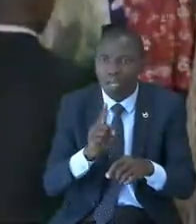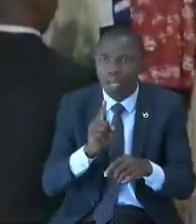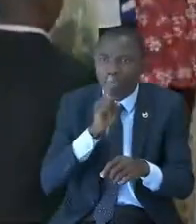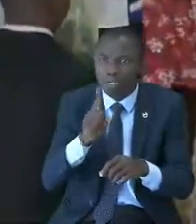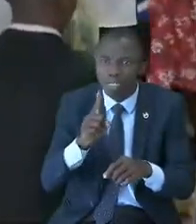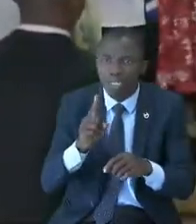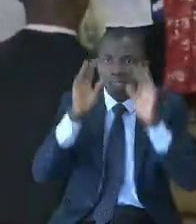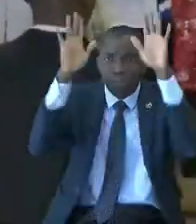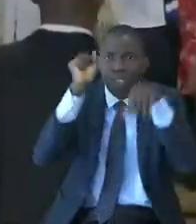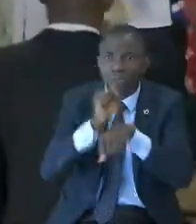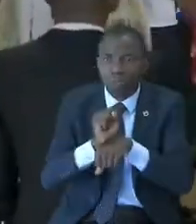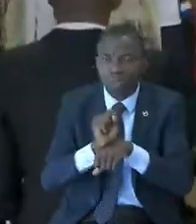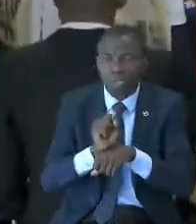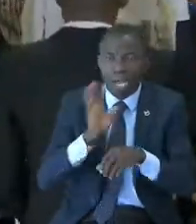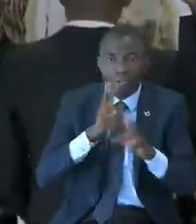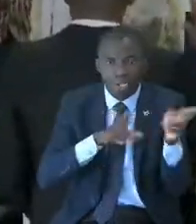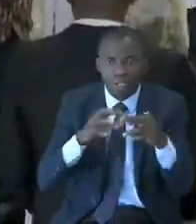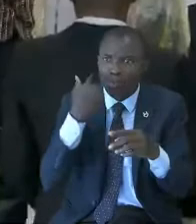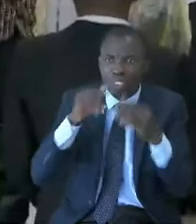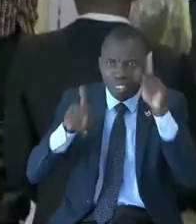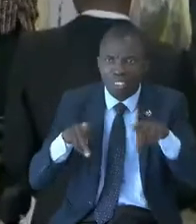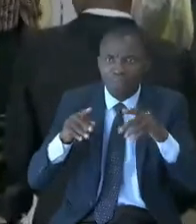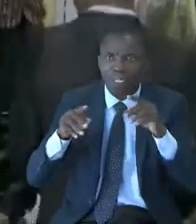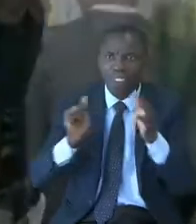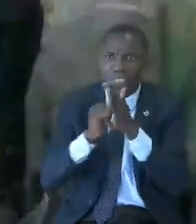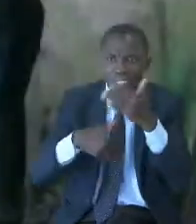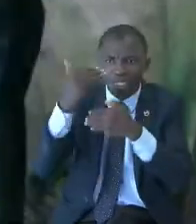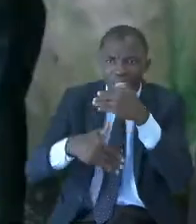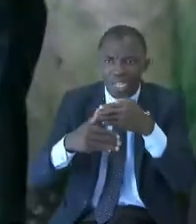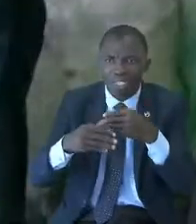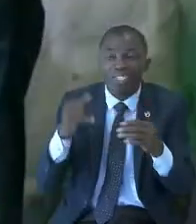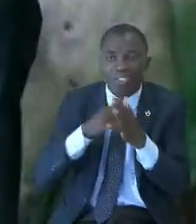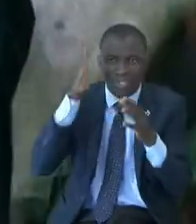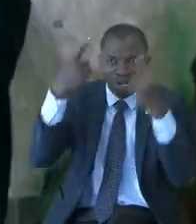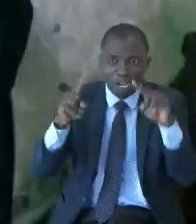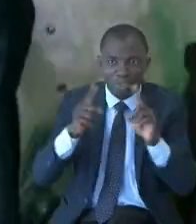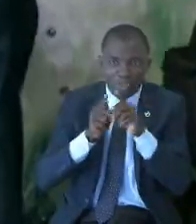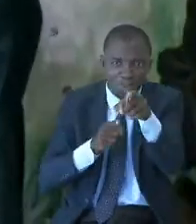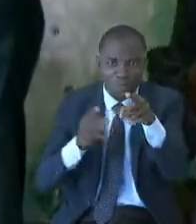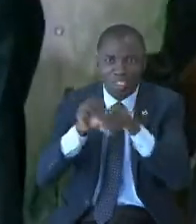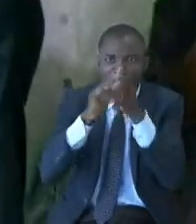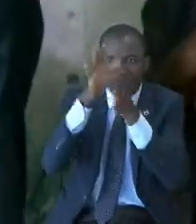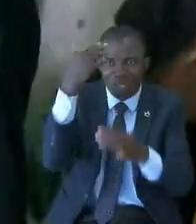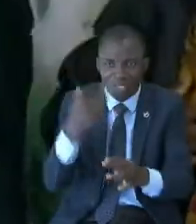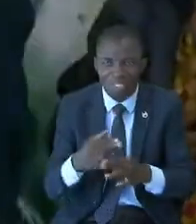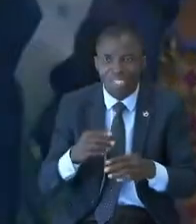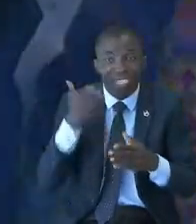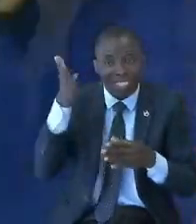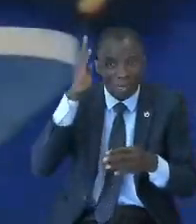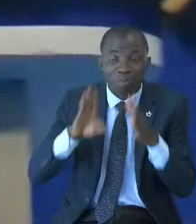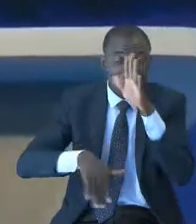miracle. I said, who is the next? It will happen. The